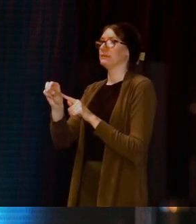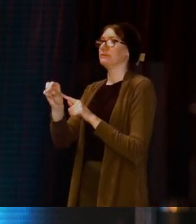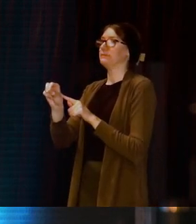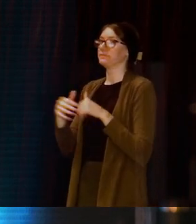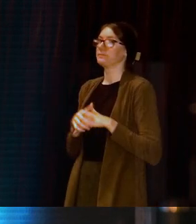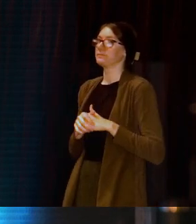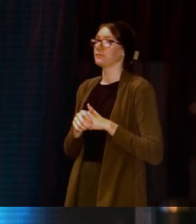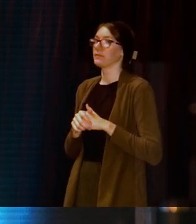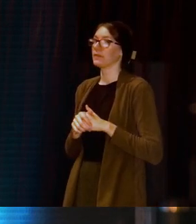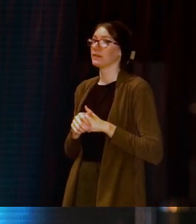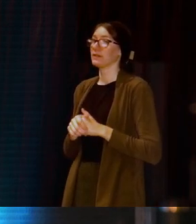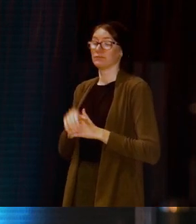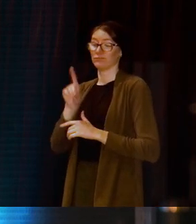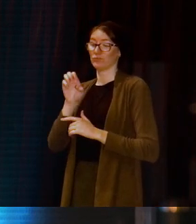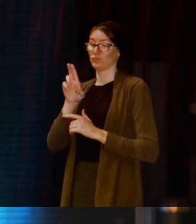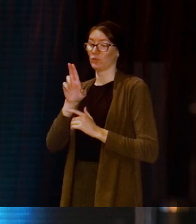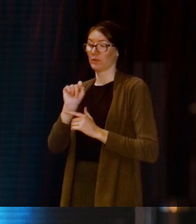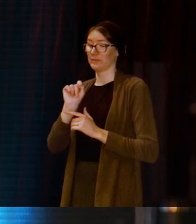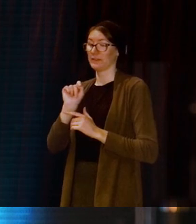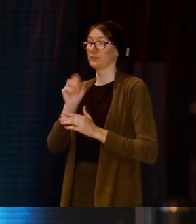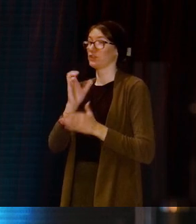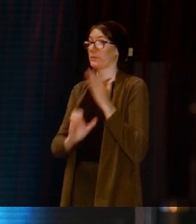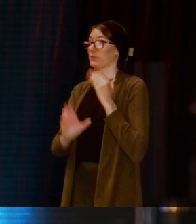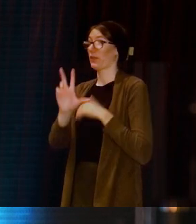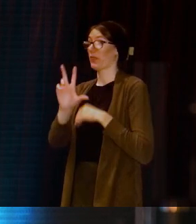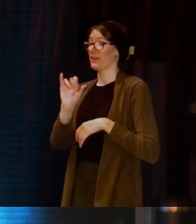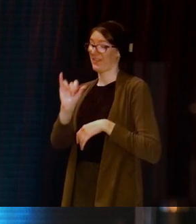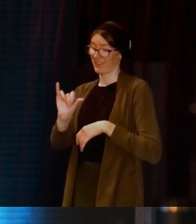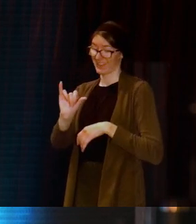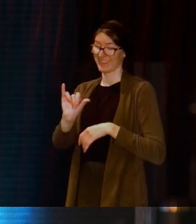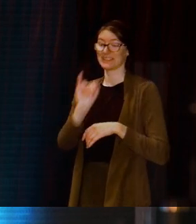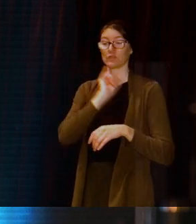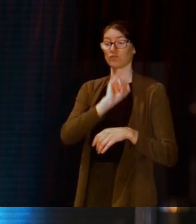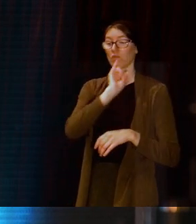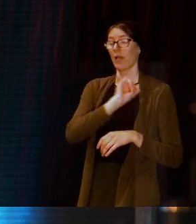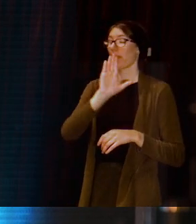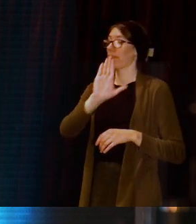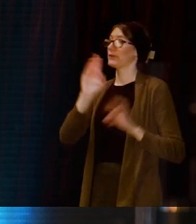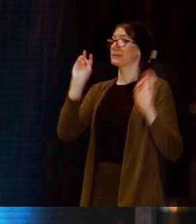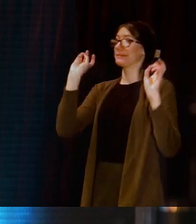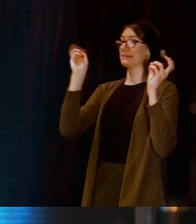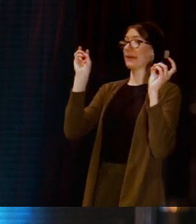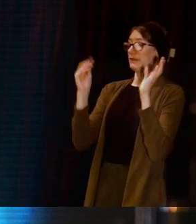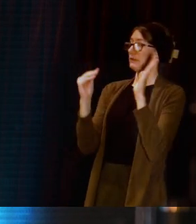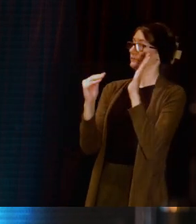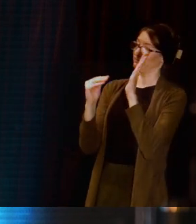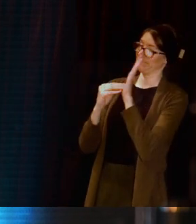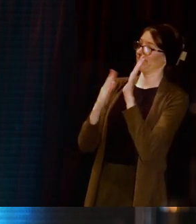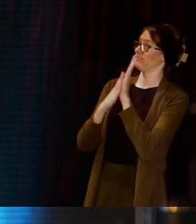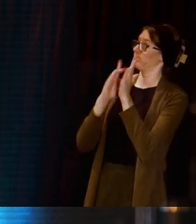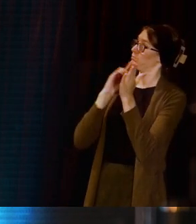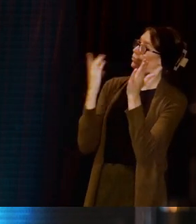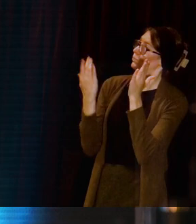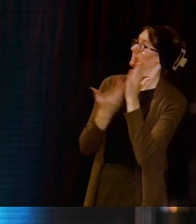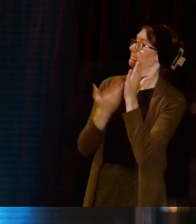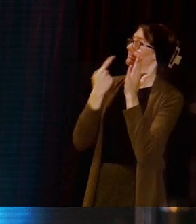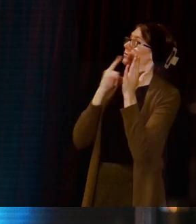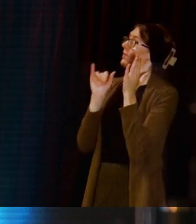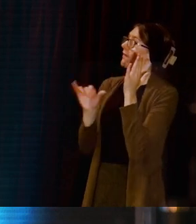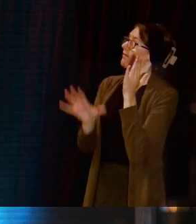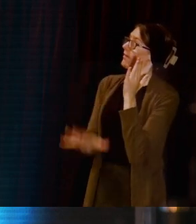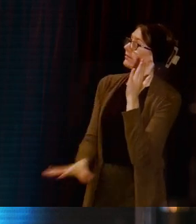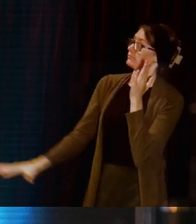In fact, we could say Deuteronomy chapter 30 is Israel's title deed to that land.